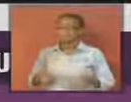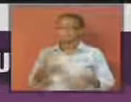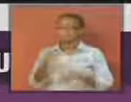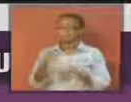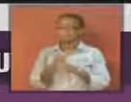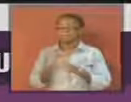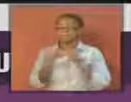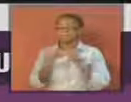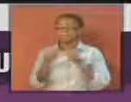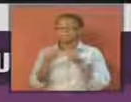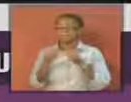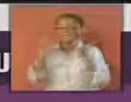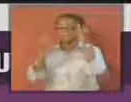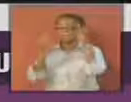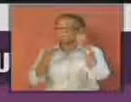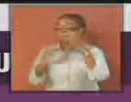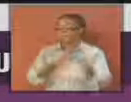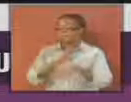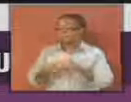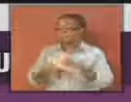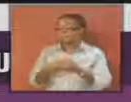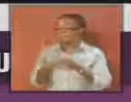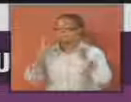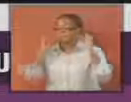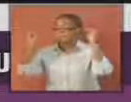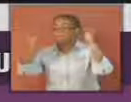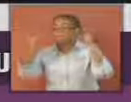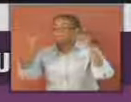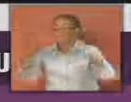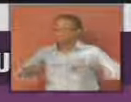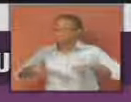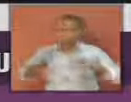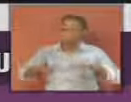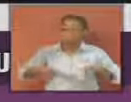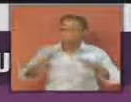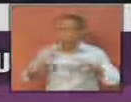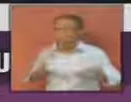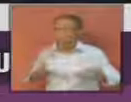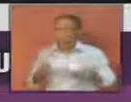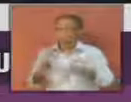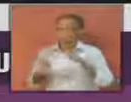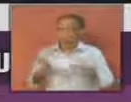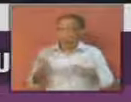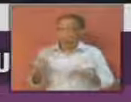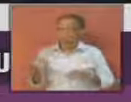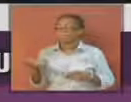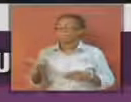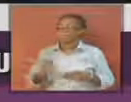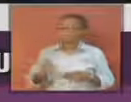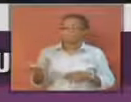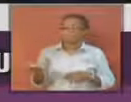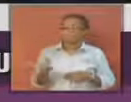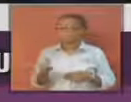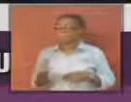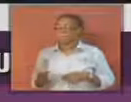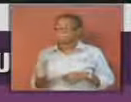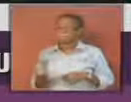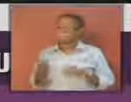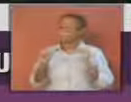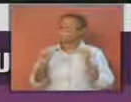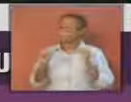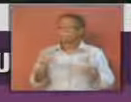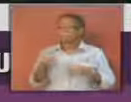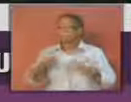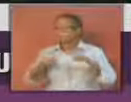ministry's investigation into that? Also, for some weeks now, we've seen that parts of the commercial sector